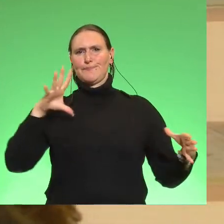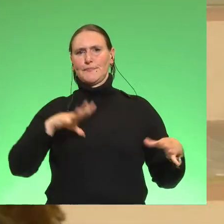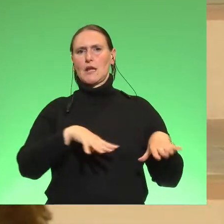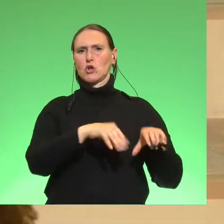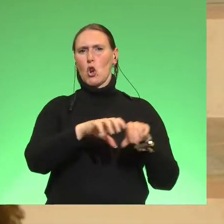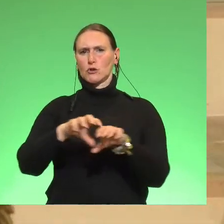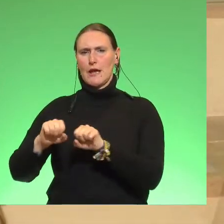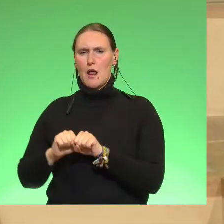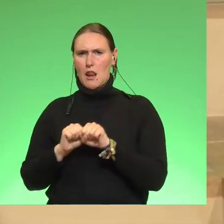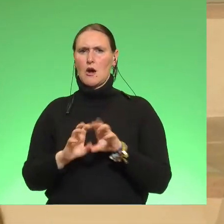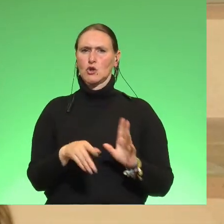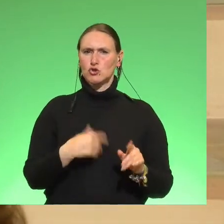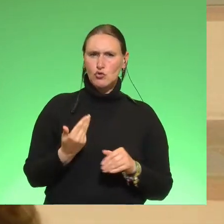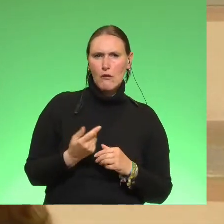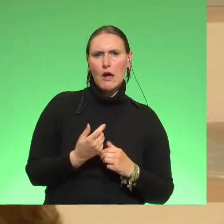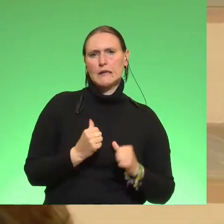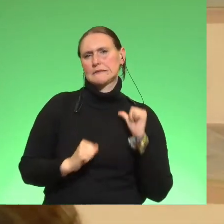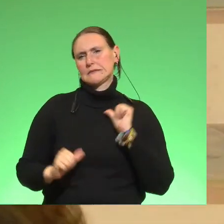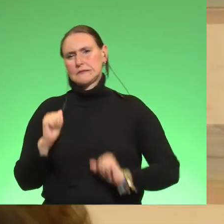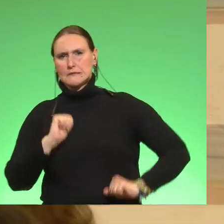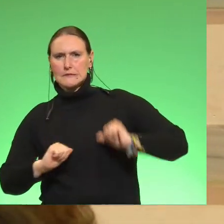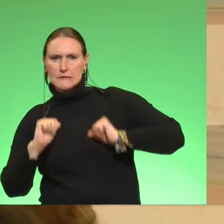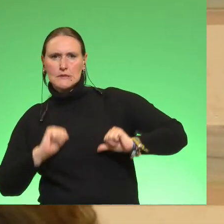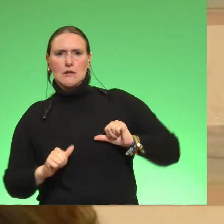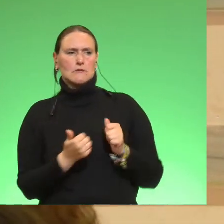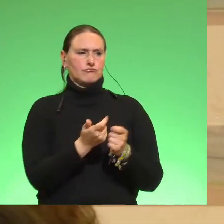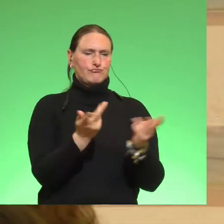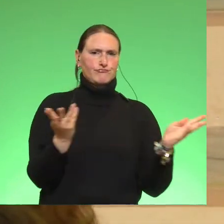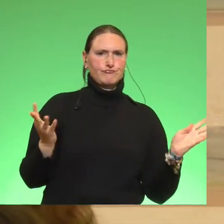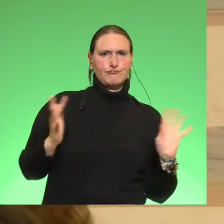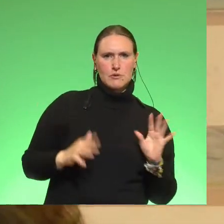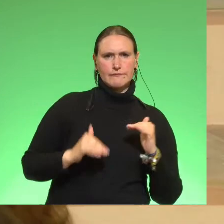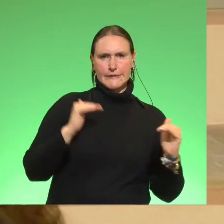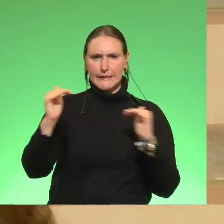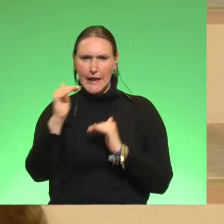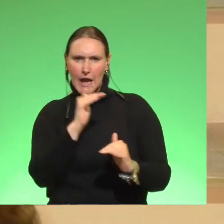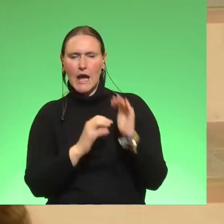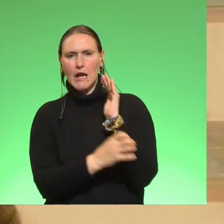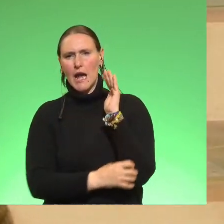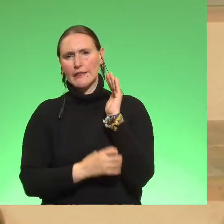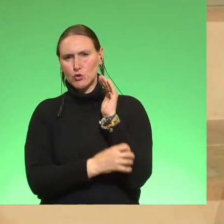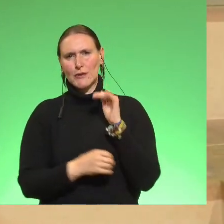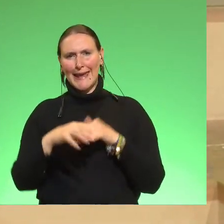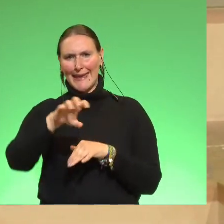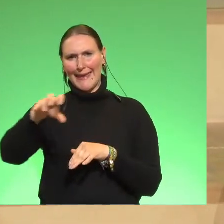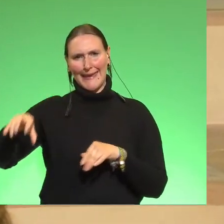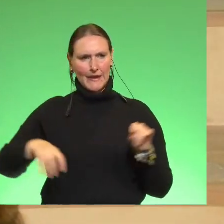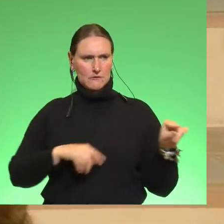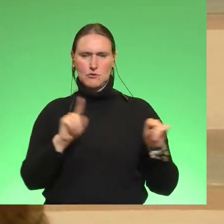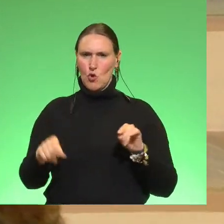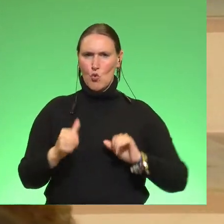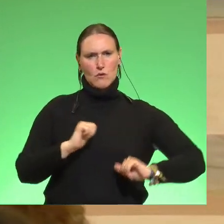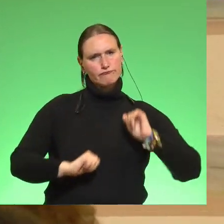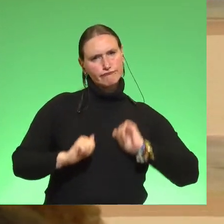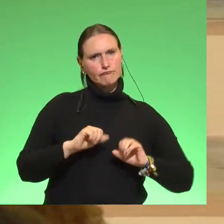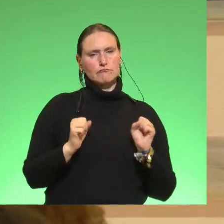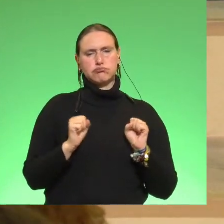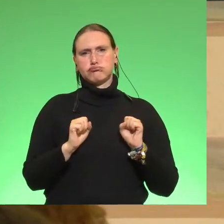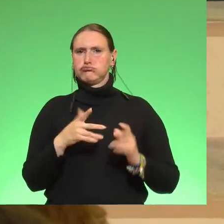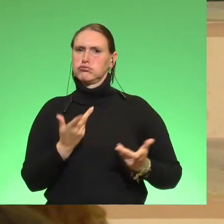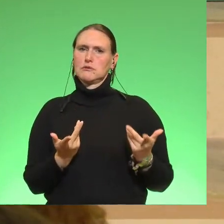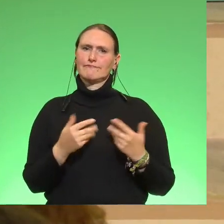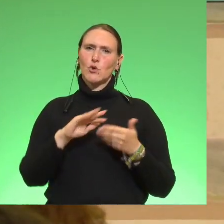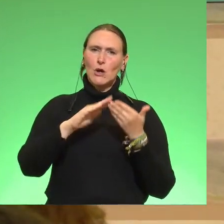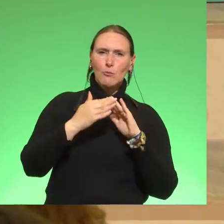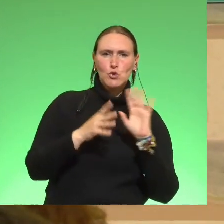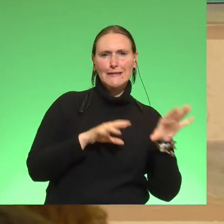imagine nations. And that's, of course, coming from Benedict Anderson's famous book, or seminal book, Imagined Communities.